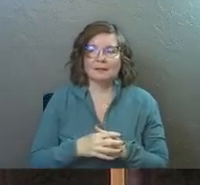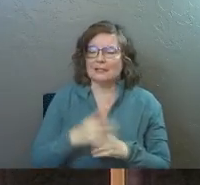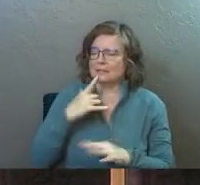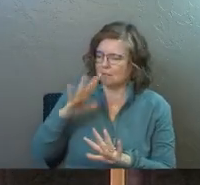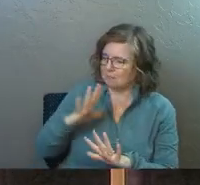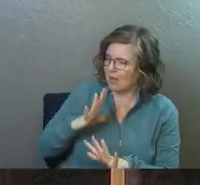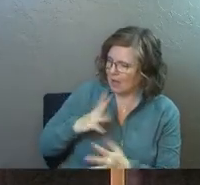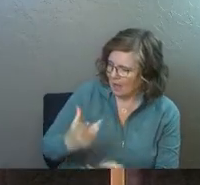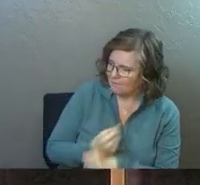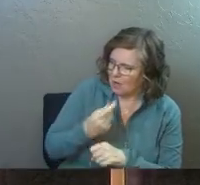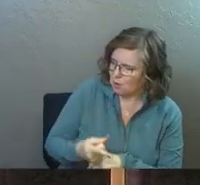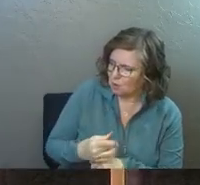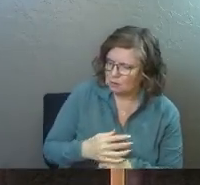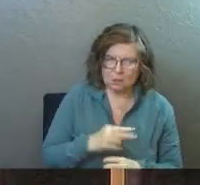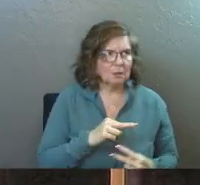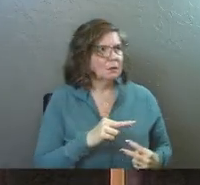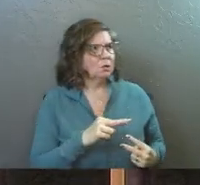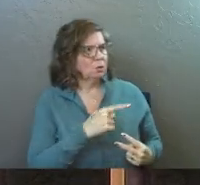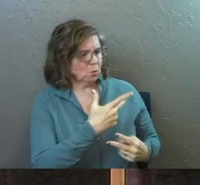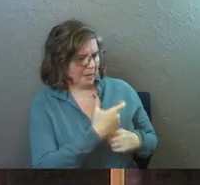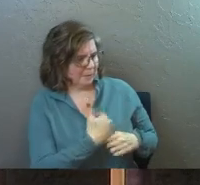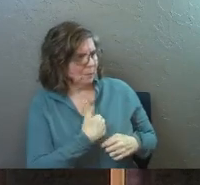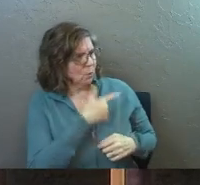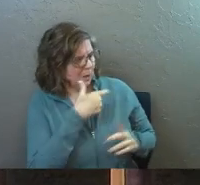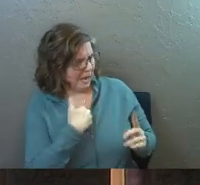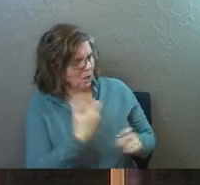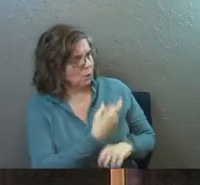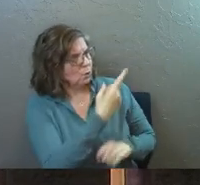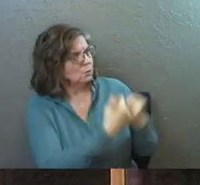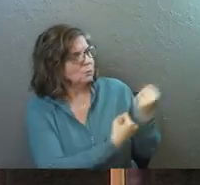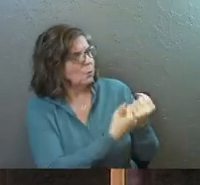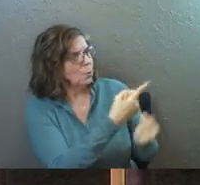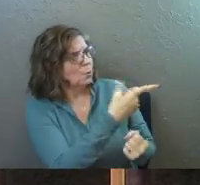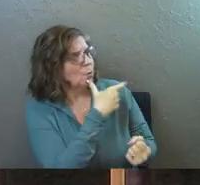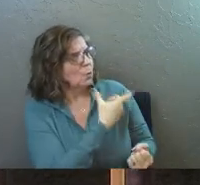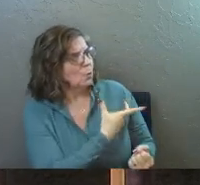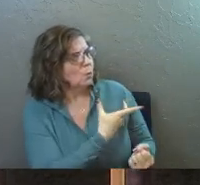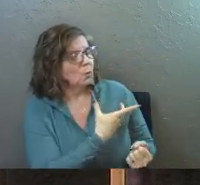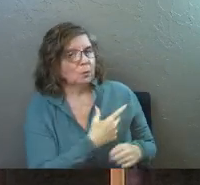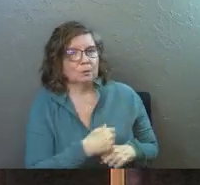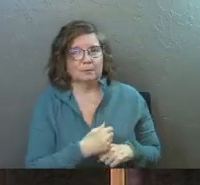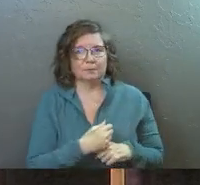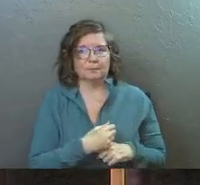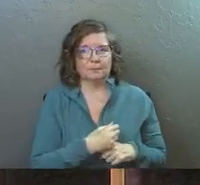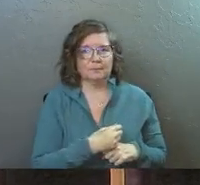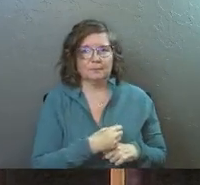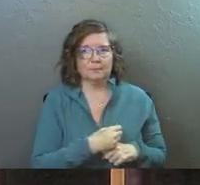it's okay, I've got you. And she's like, you've got me, who's got you?